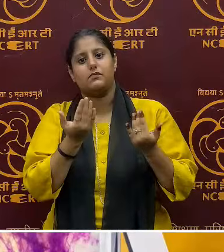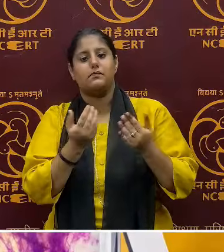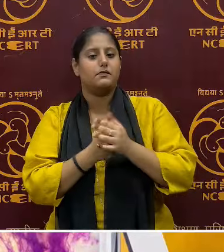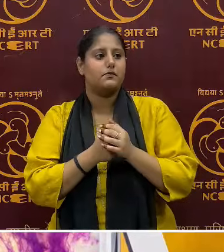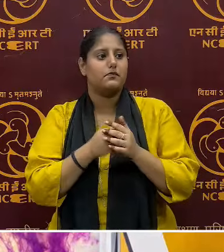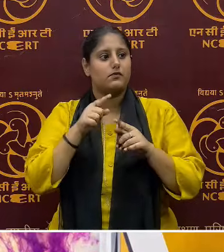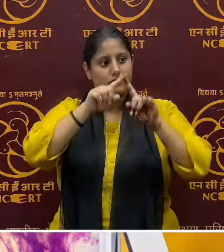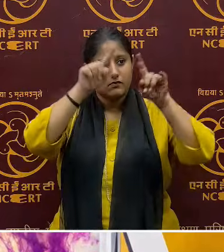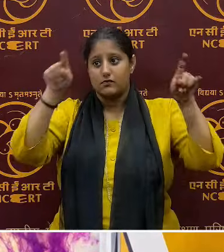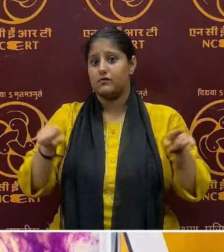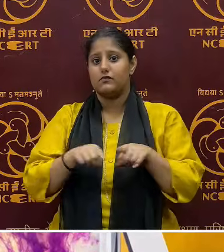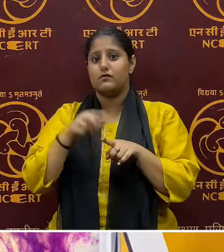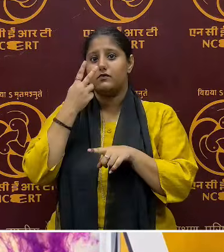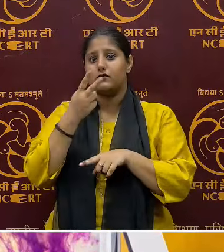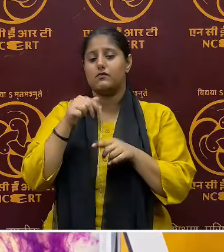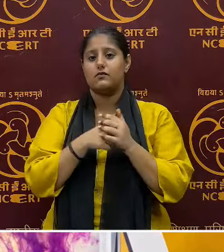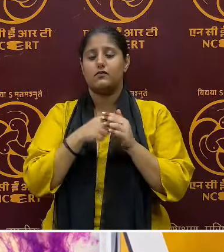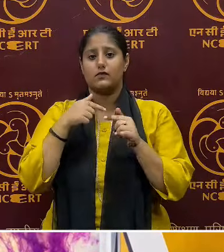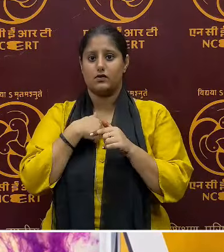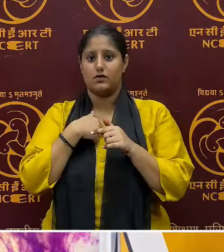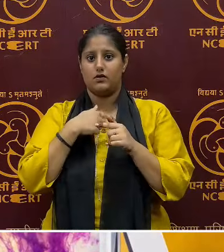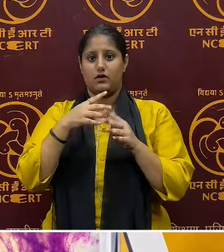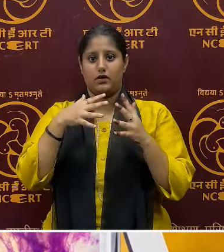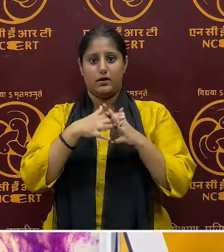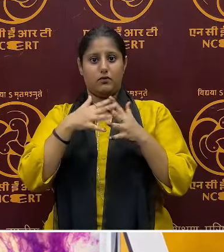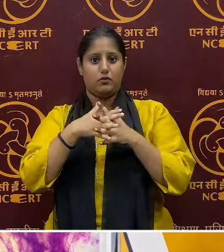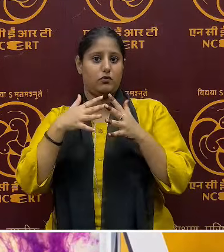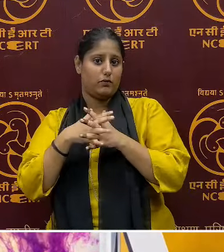on screen that I will write